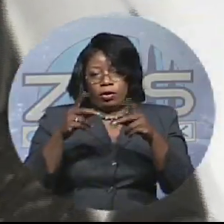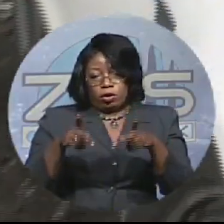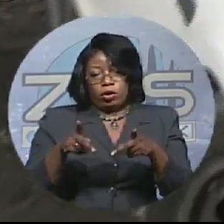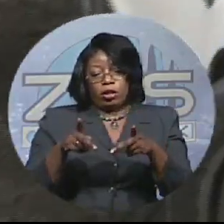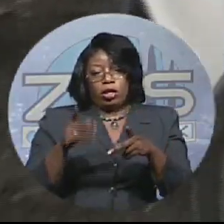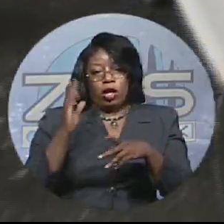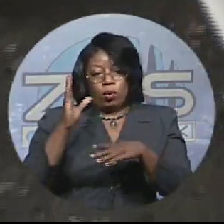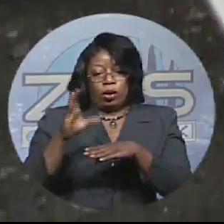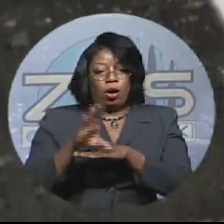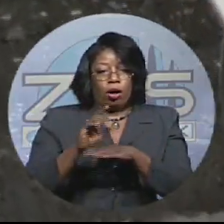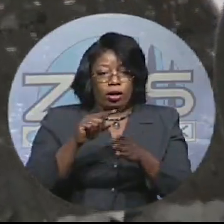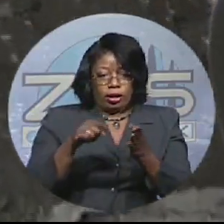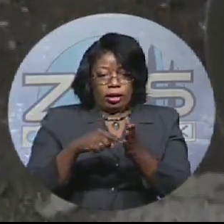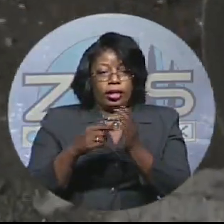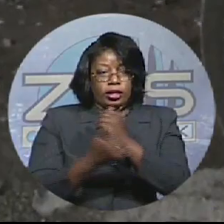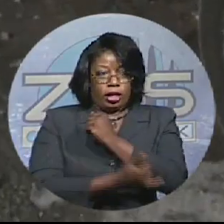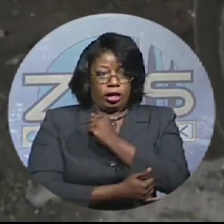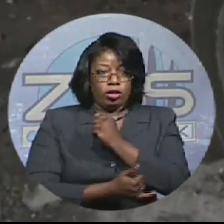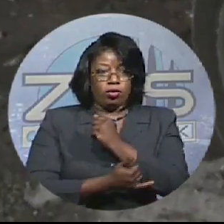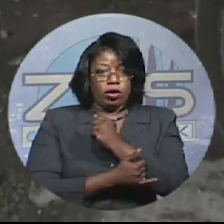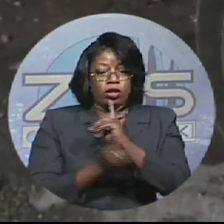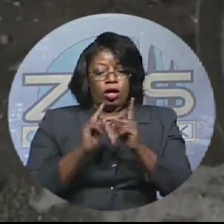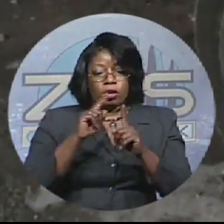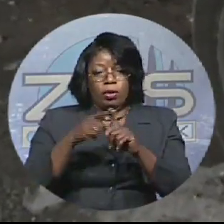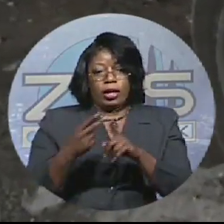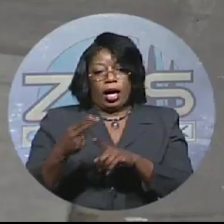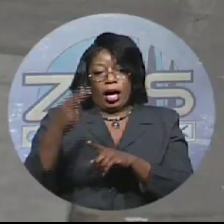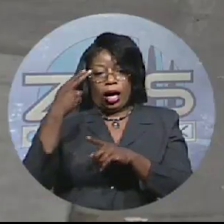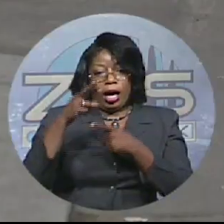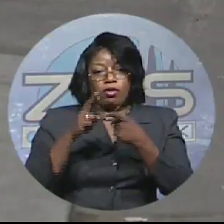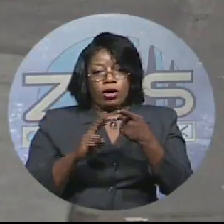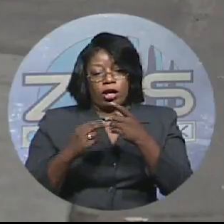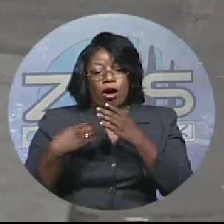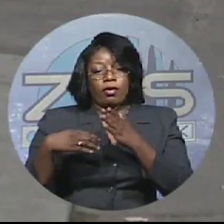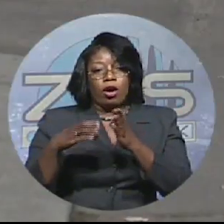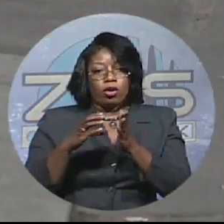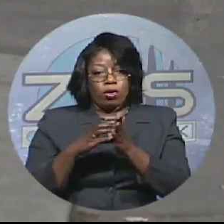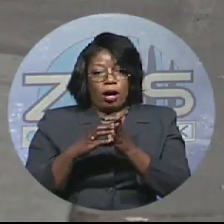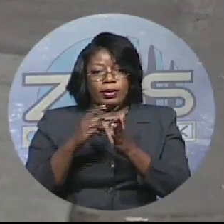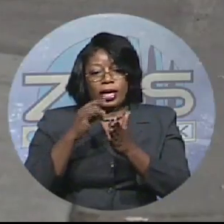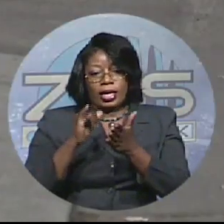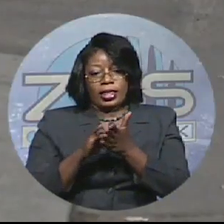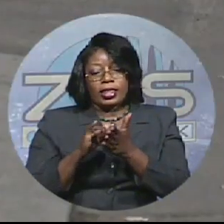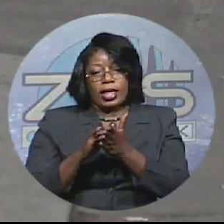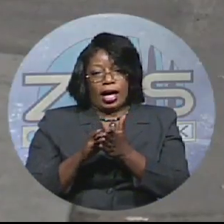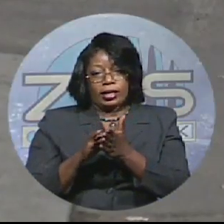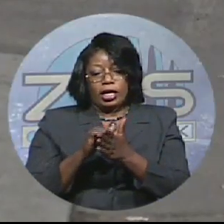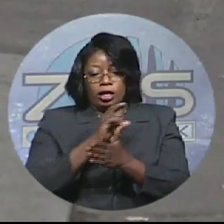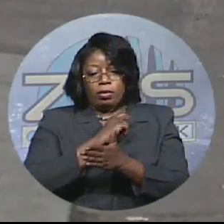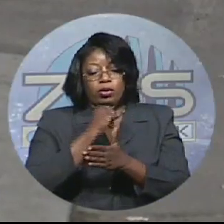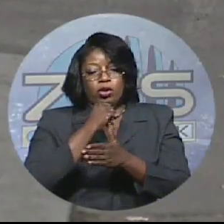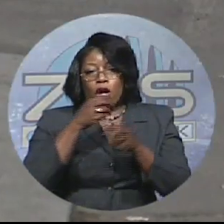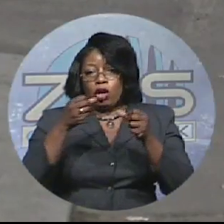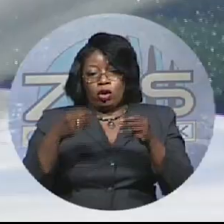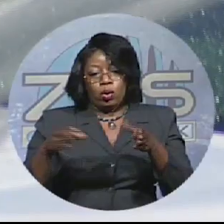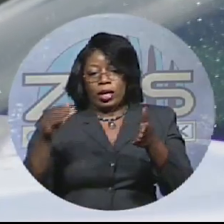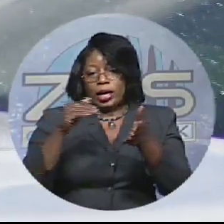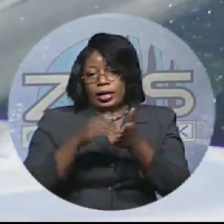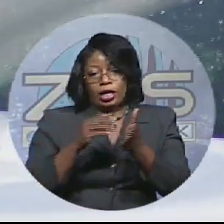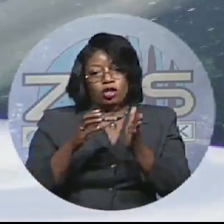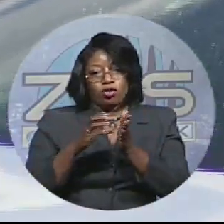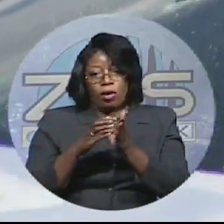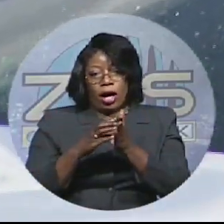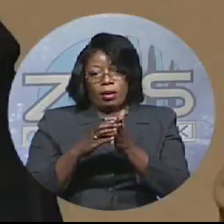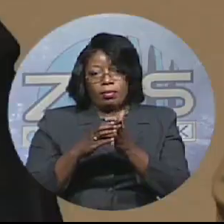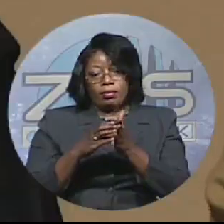concerns grow in the community about the high rate of crime, the Commissioner of Police says police will not lose the war on crime and will not take a back